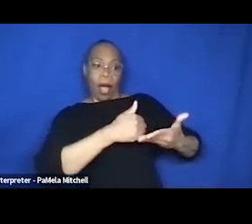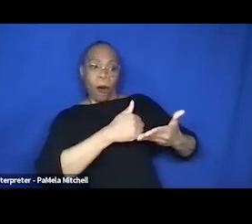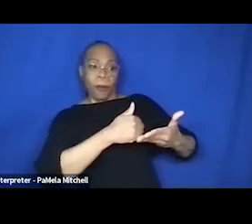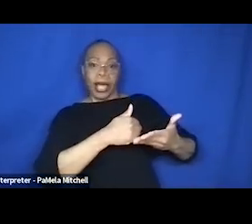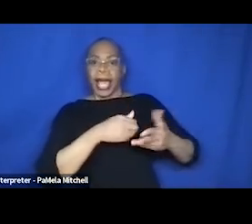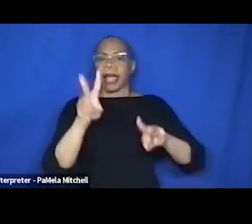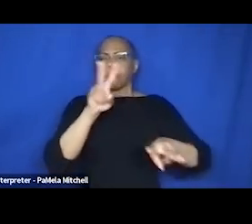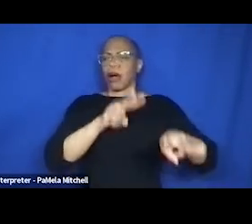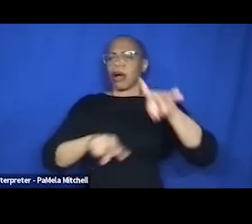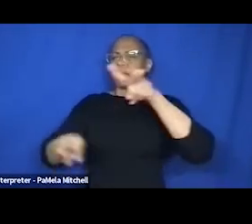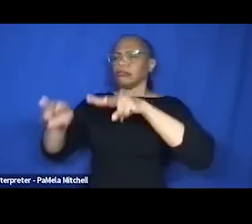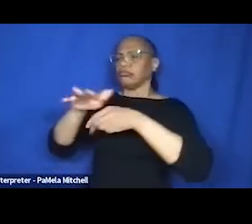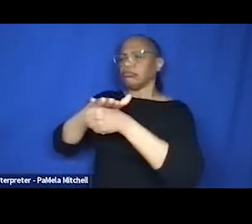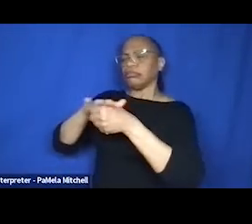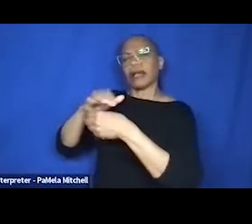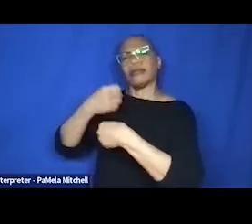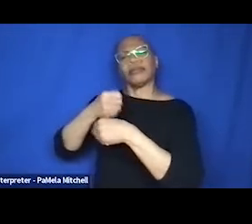area, making sure people are okay.